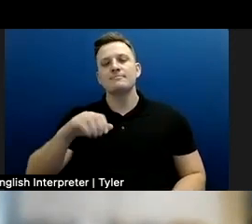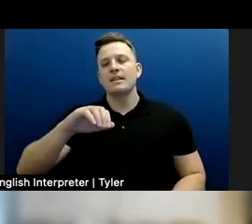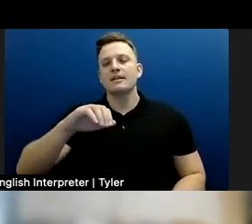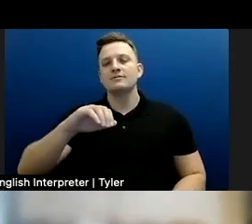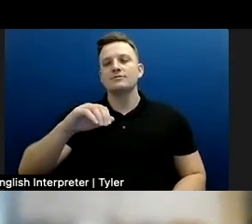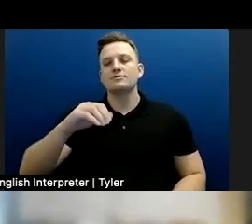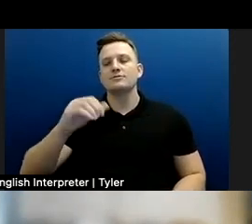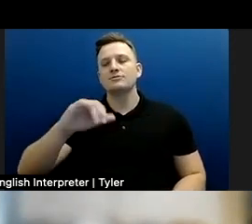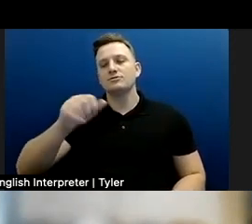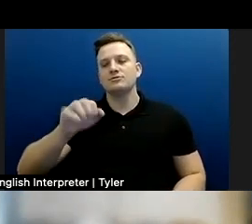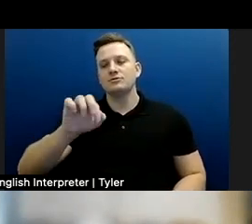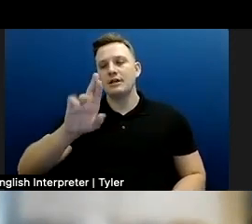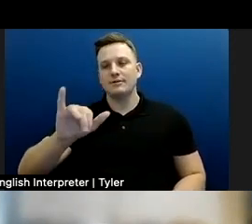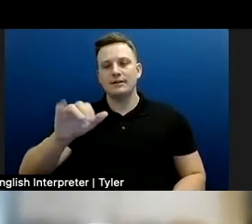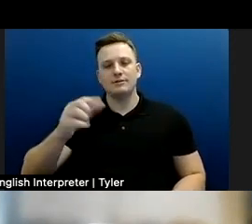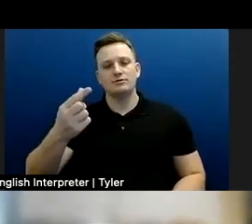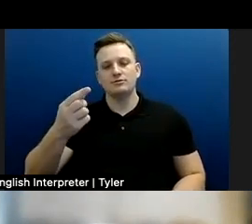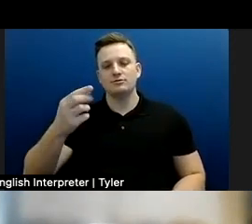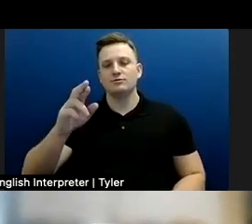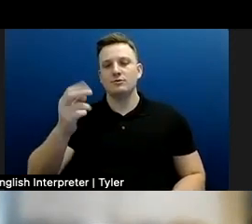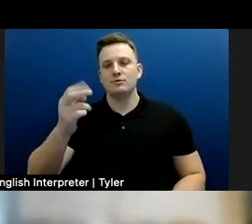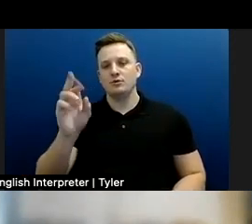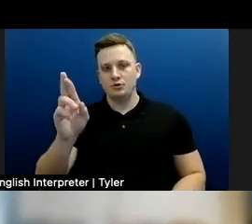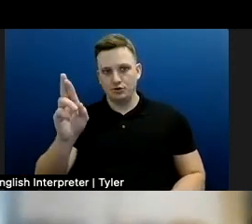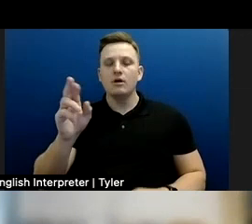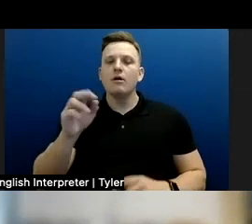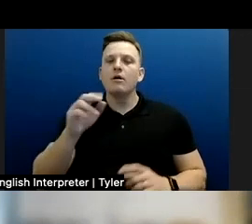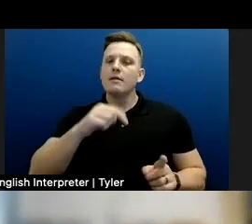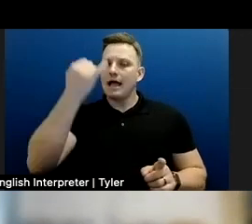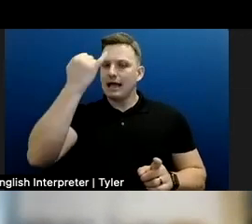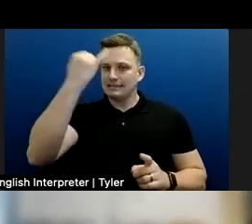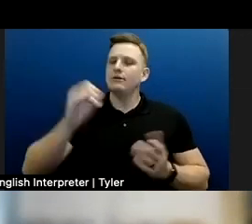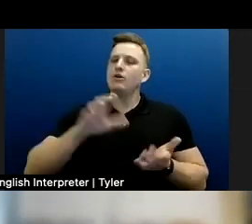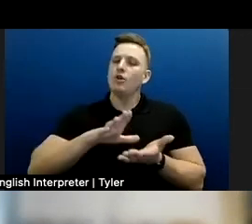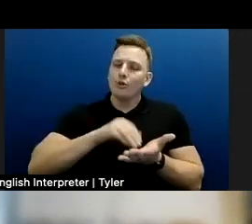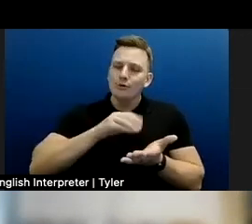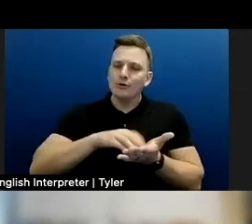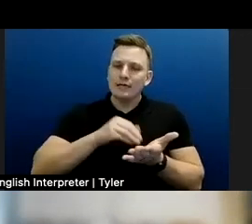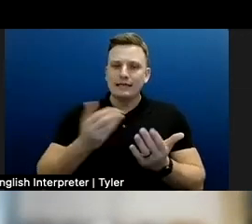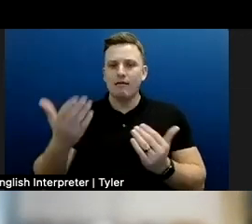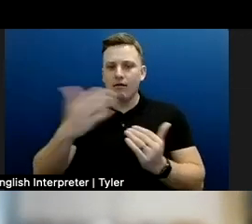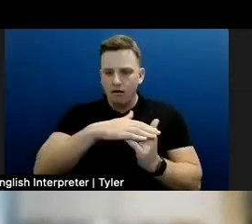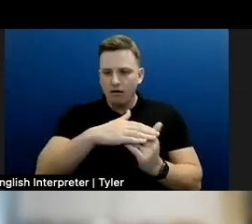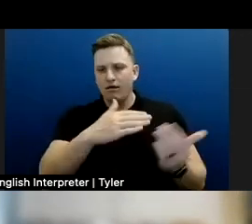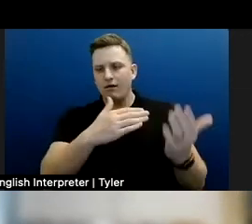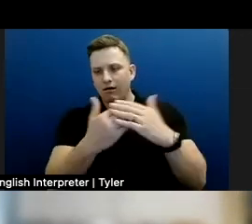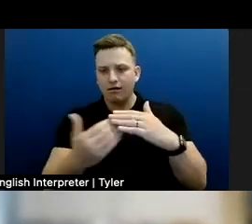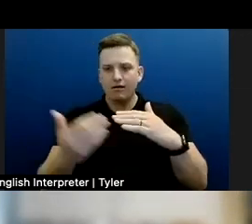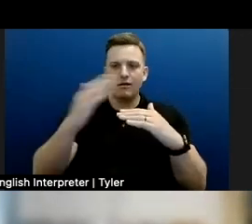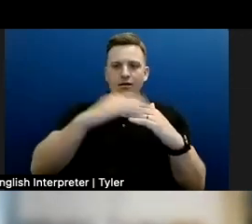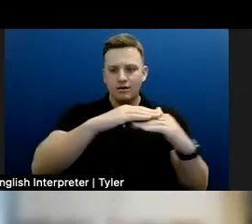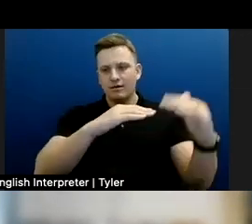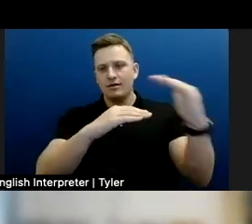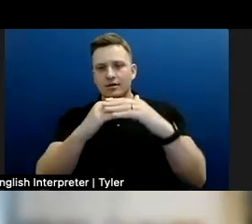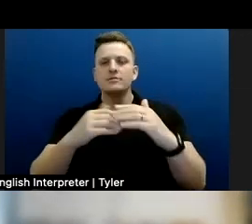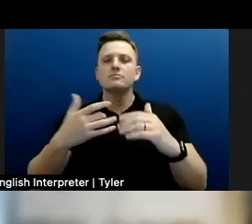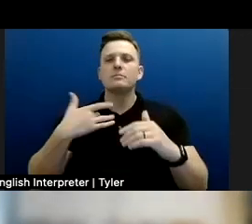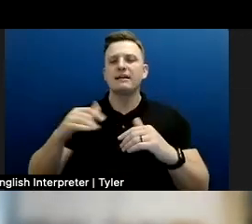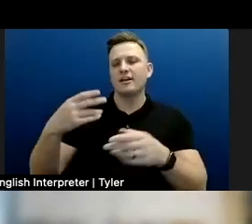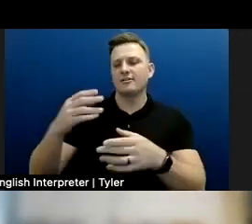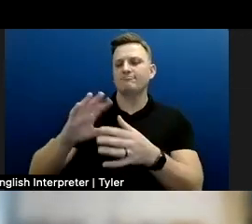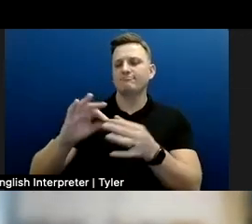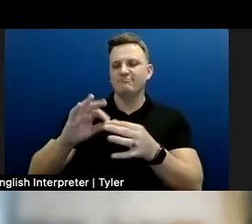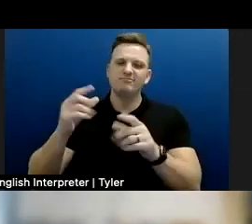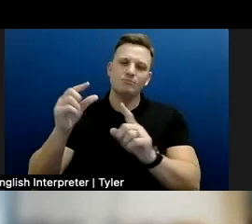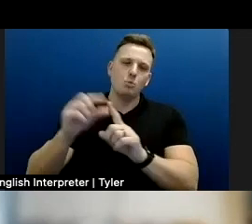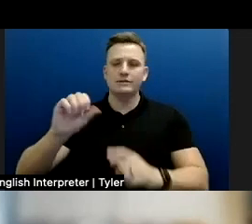has this idea that learning is scaffolded. And scaffolding is a term that is frequently used in